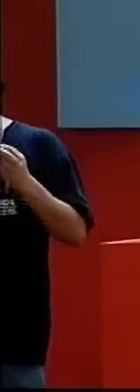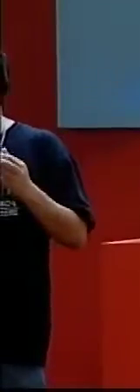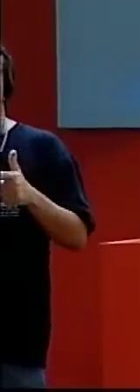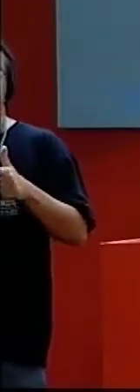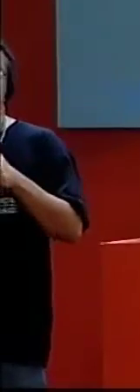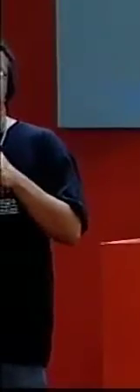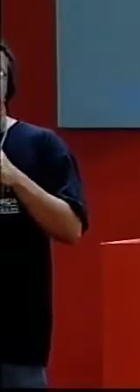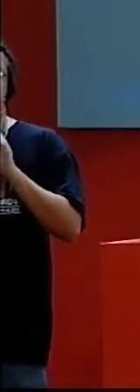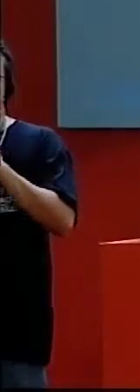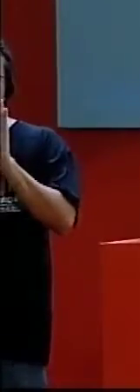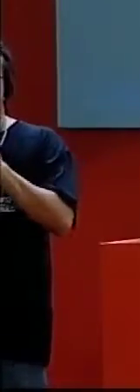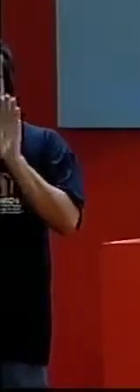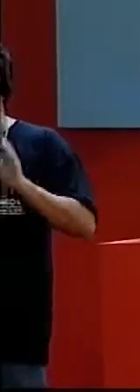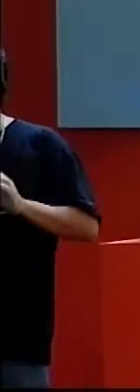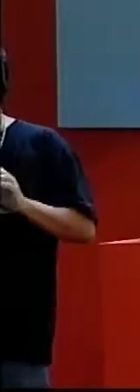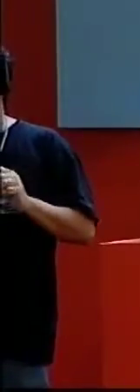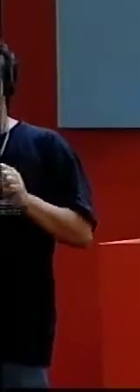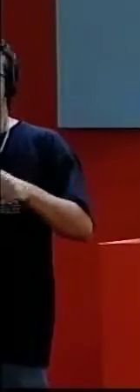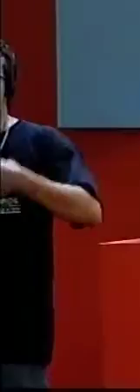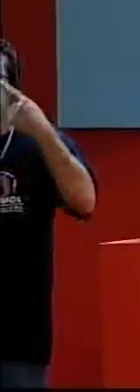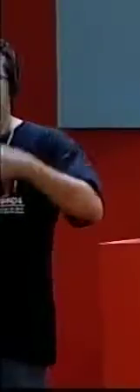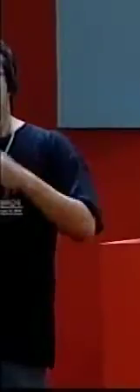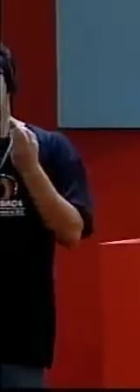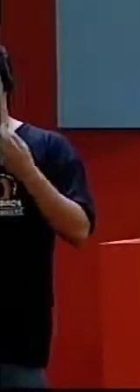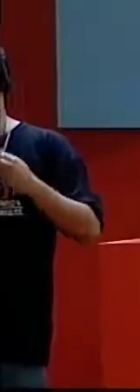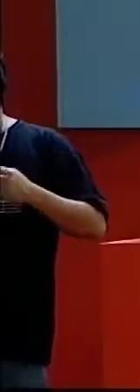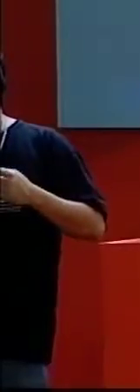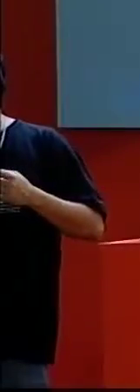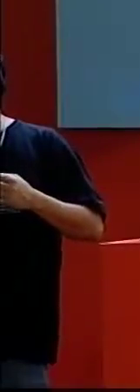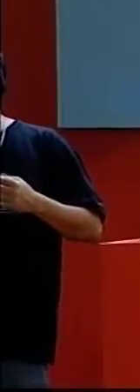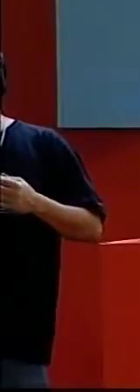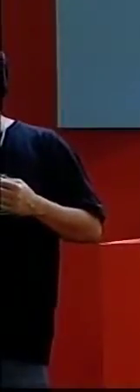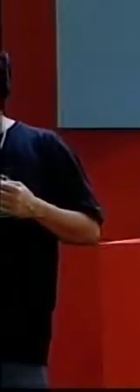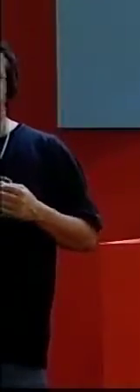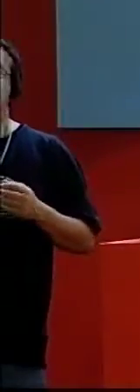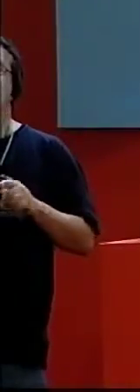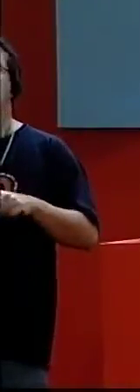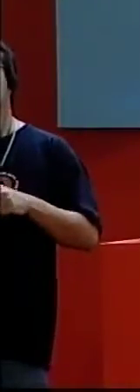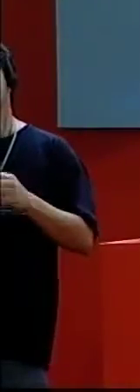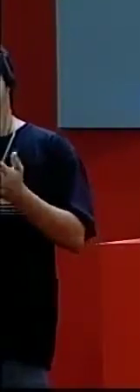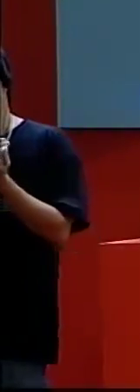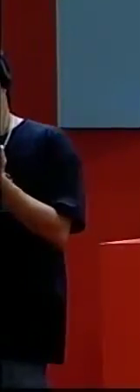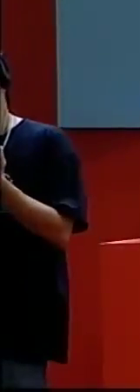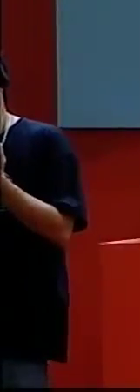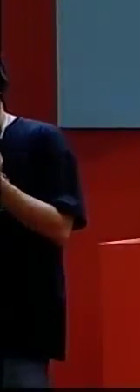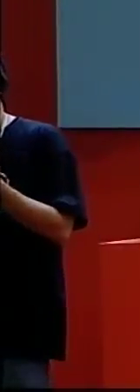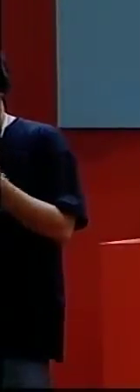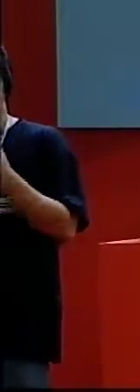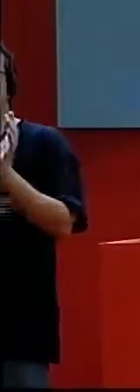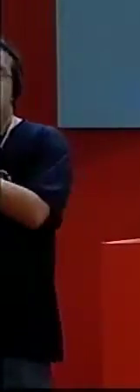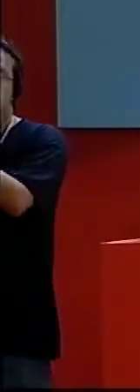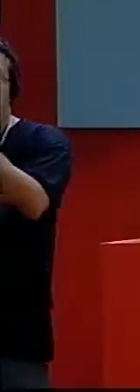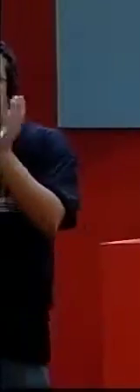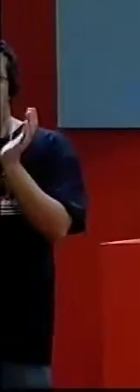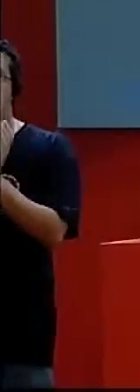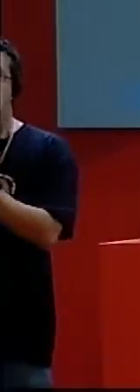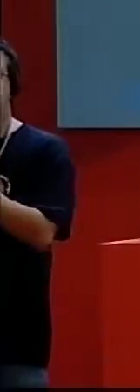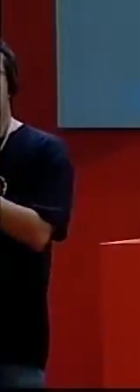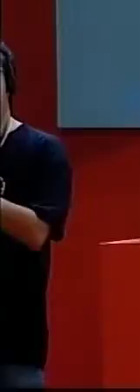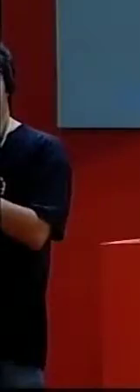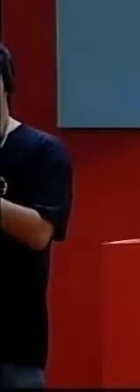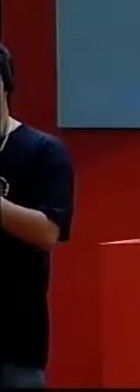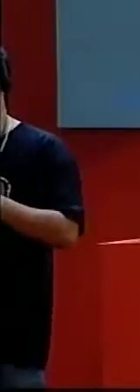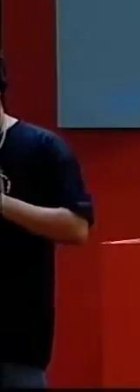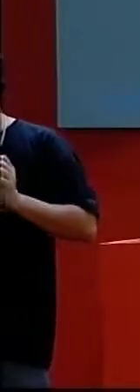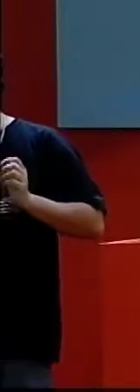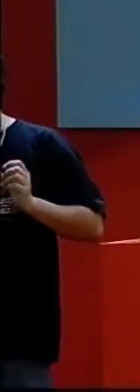And there was a small initiative by a group of 30 or 40 organisations to